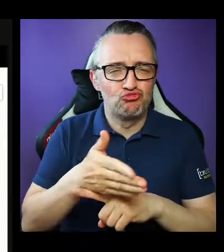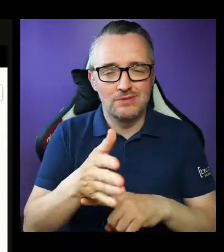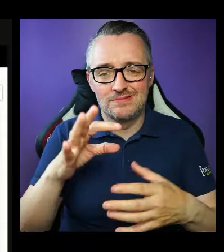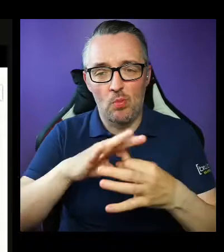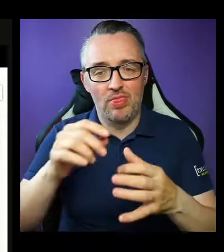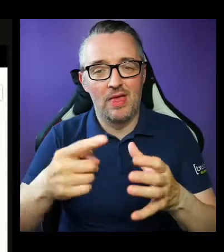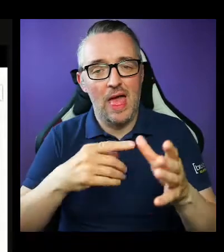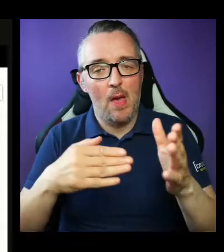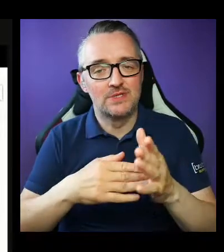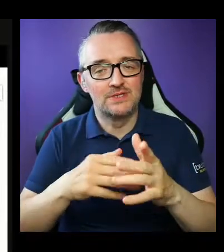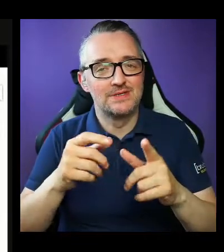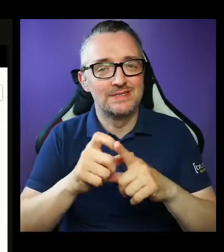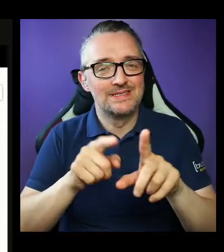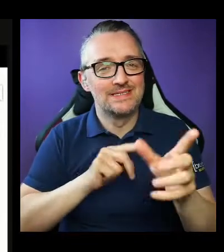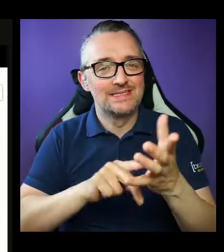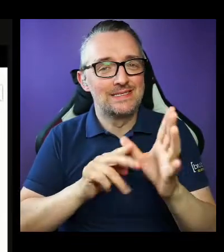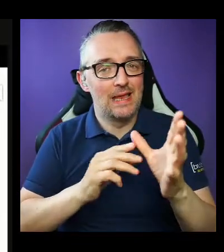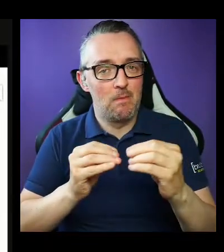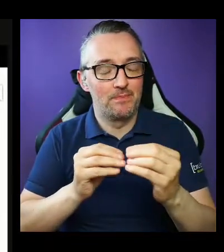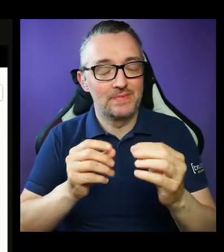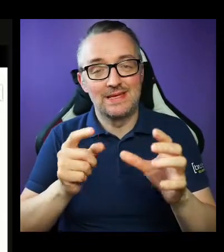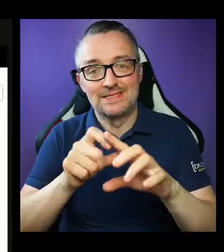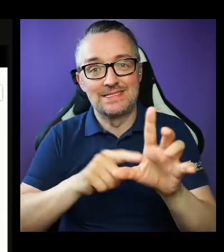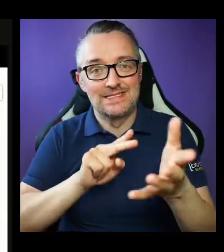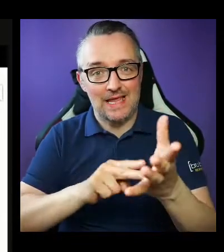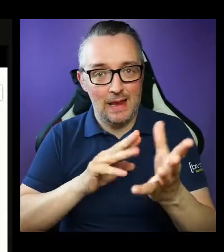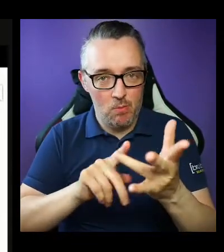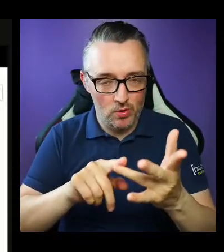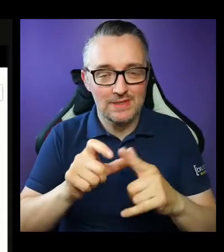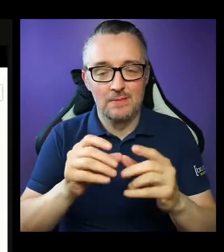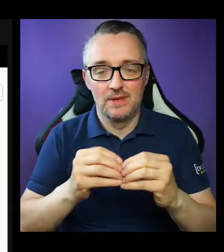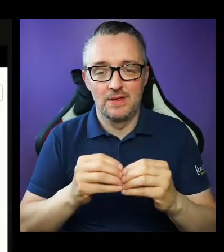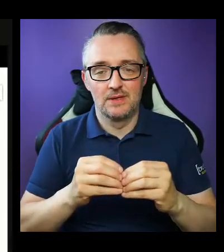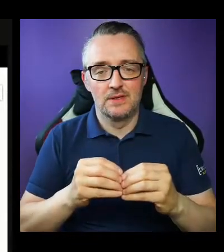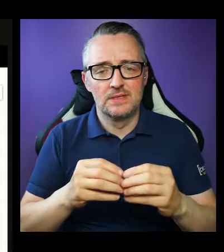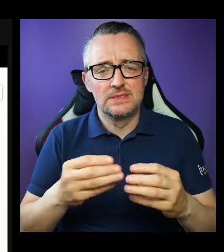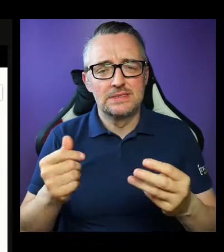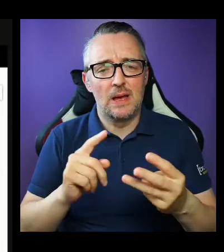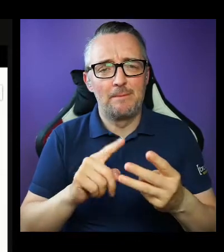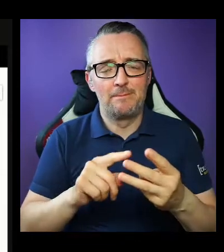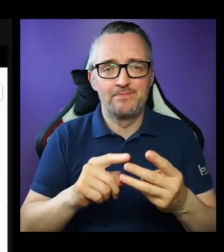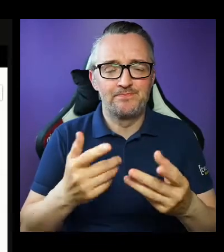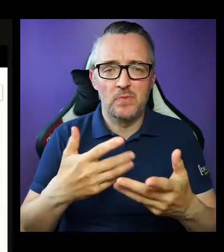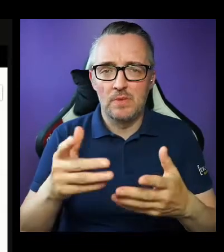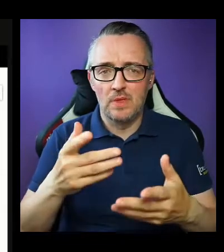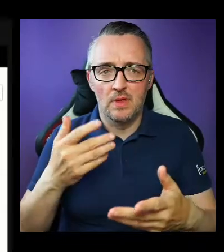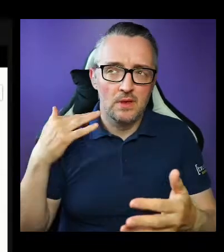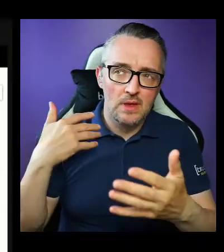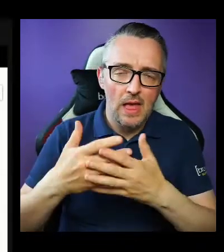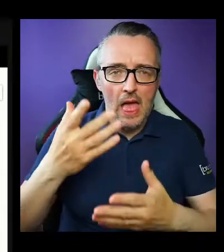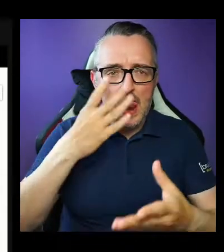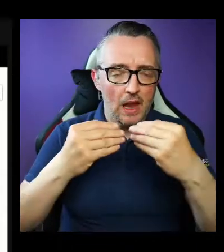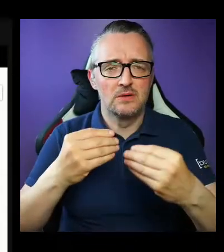DynamoDB. Looking at some misconceptions that we had, some lessons that we've learned,